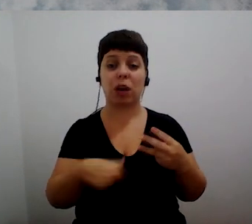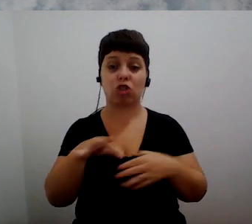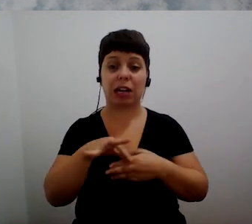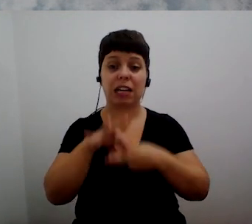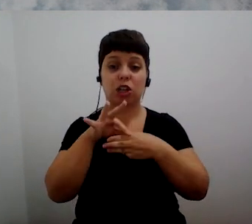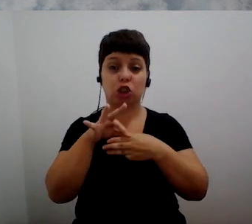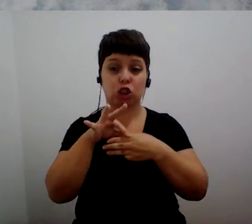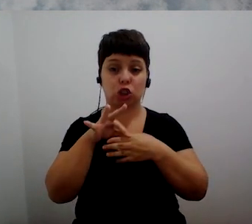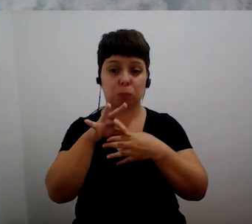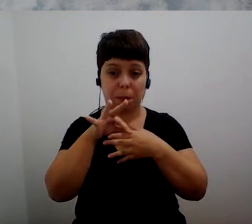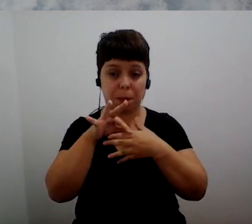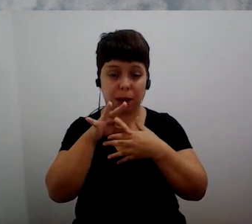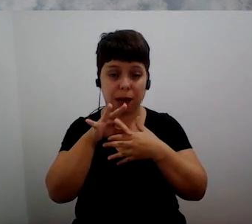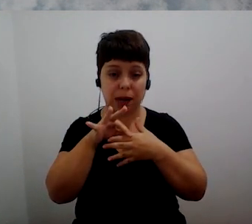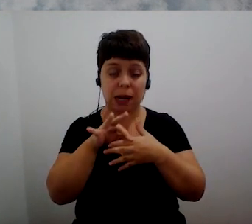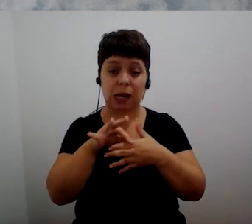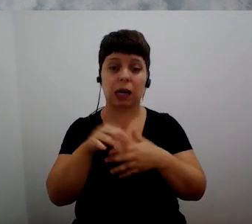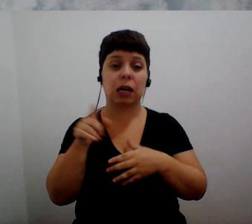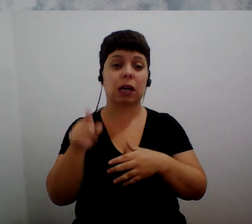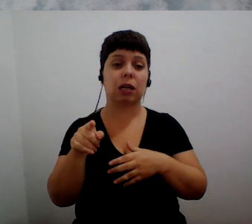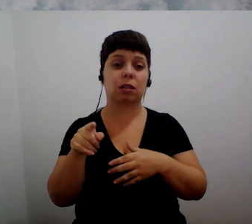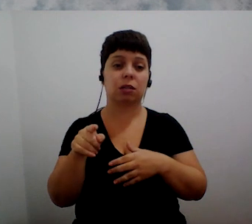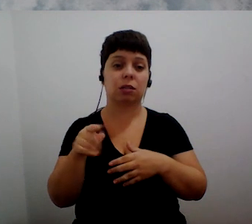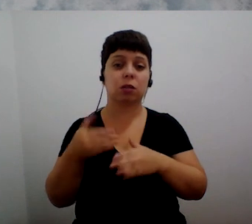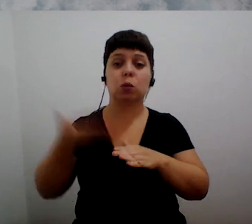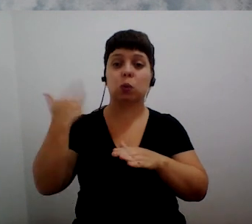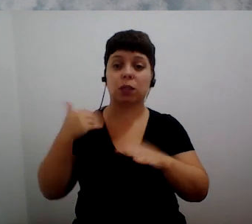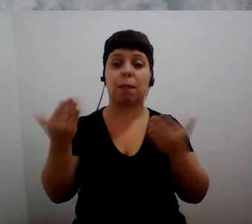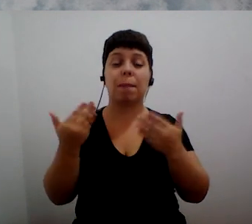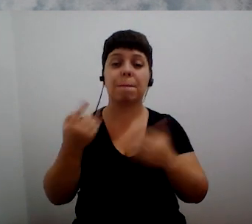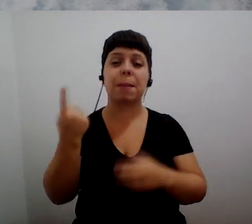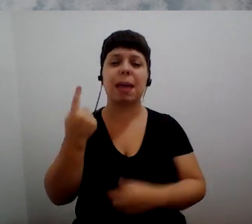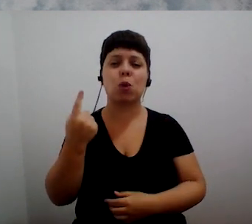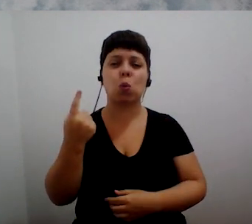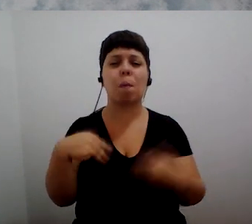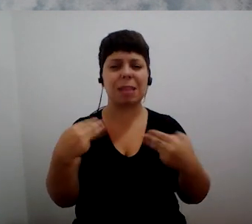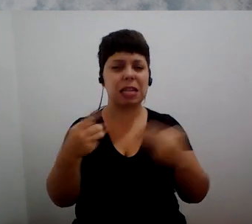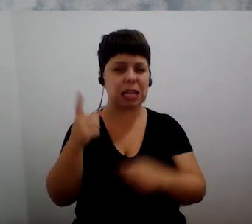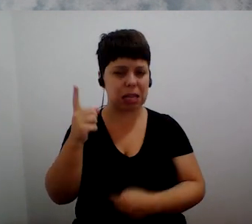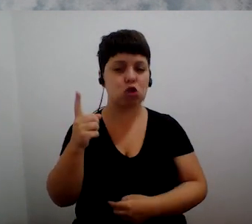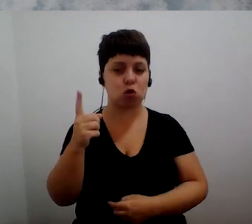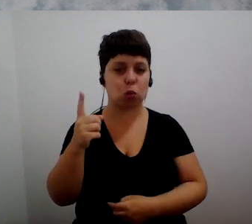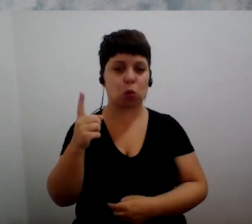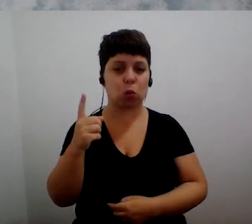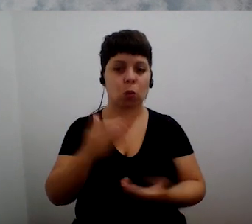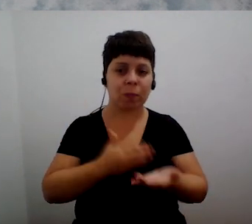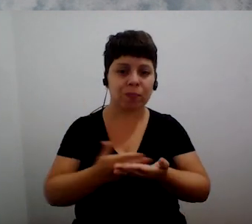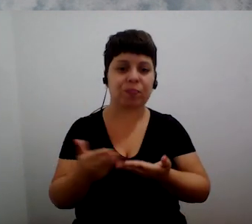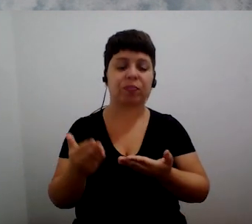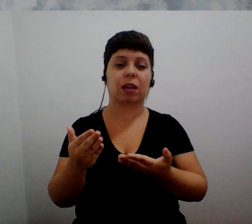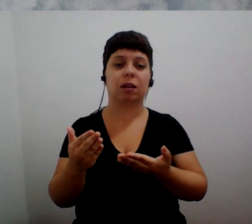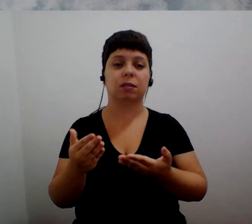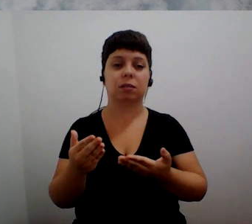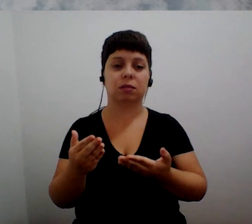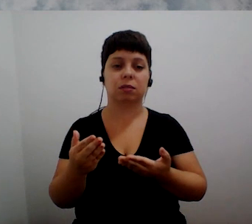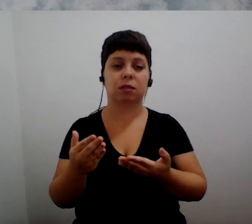former Norwegian Prime Minister Brundtland, who actually launched the sustainable development concept, and